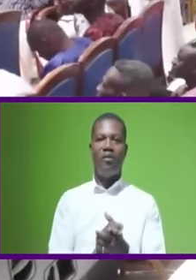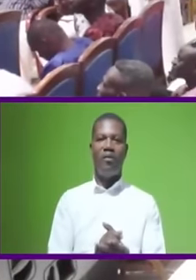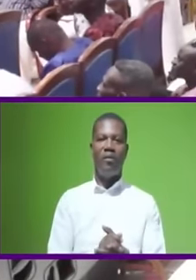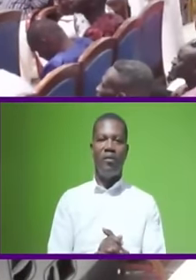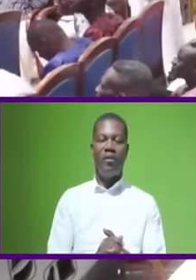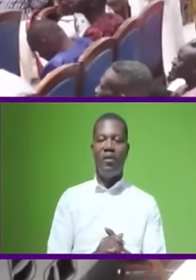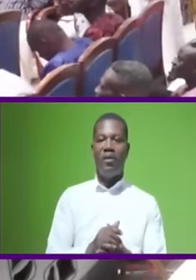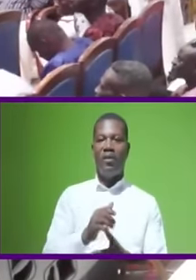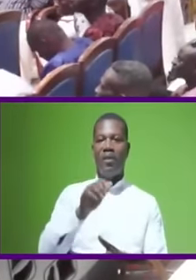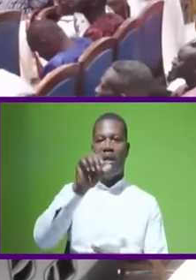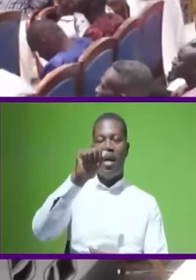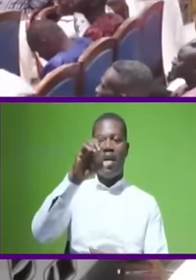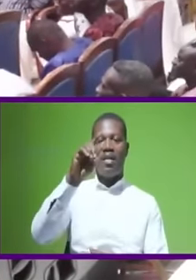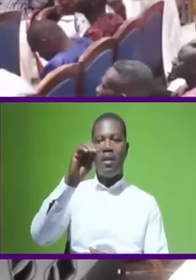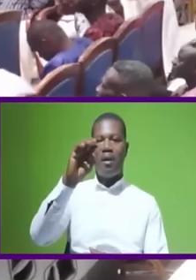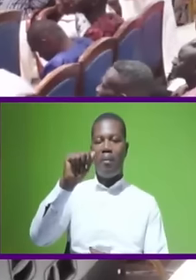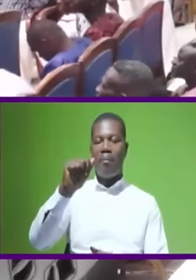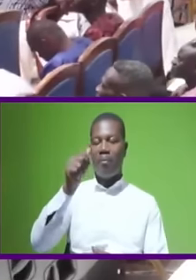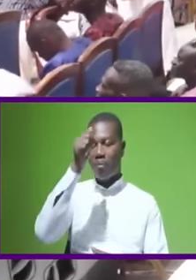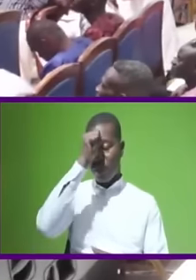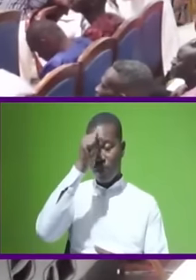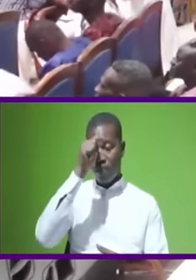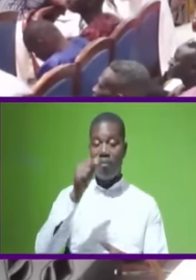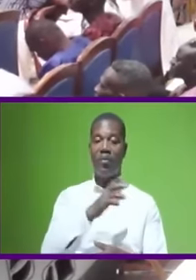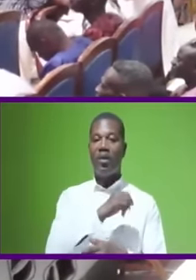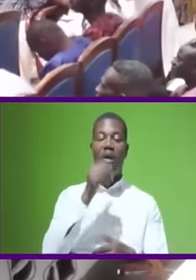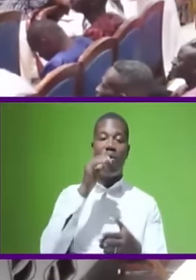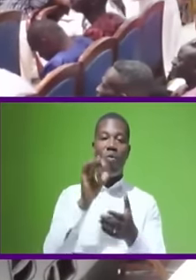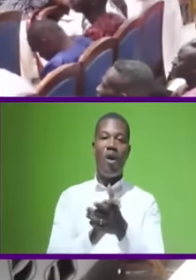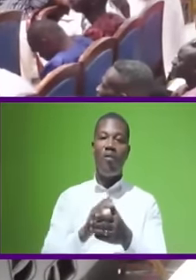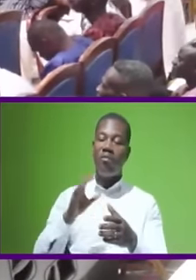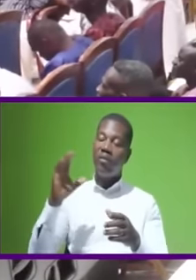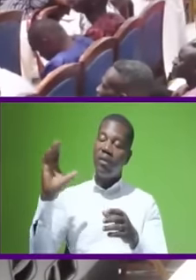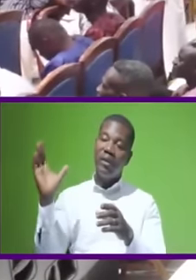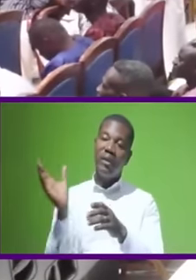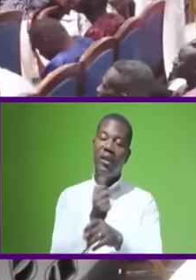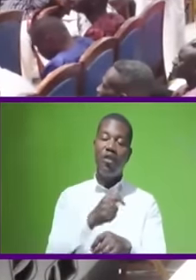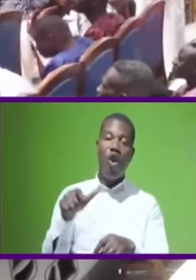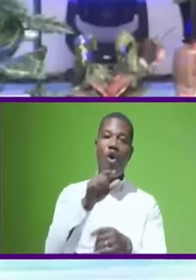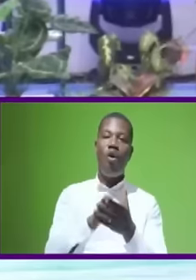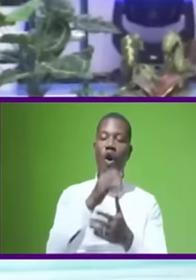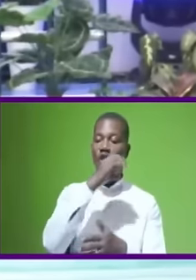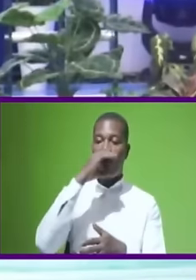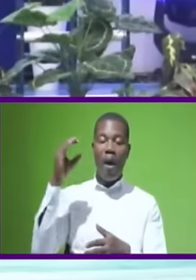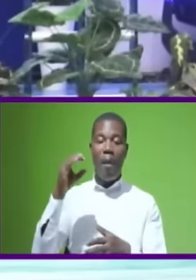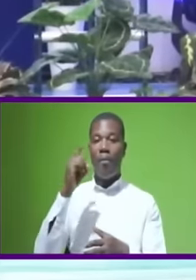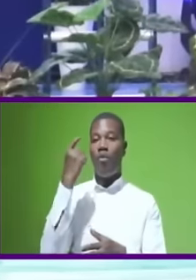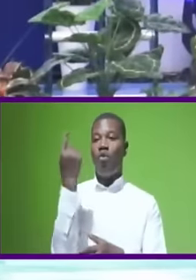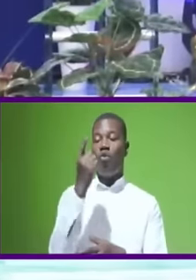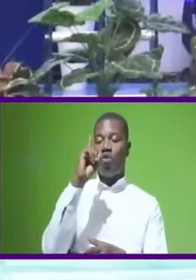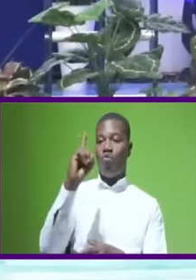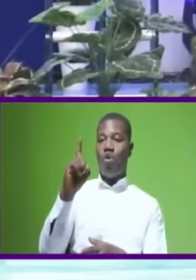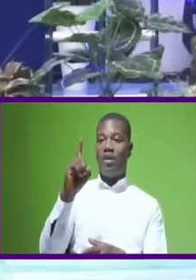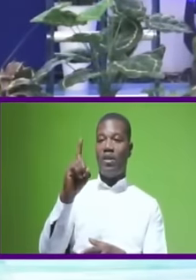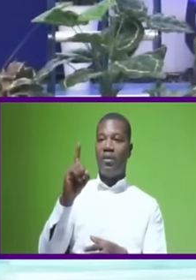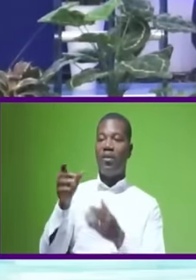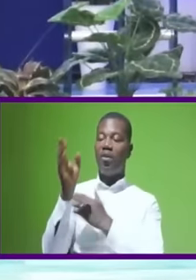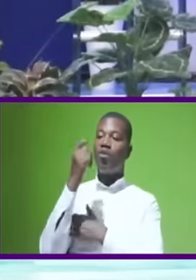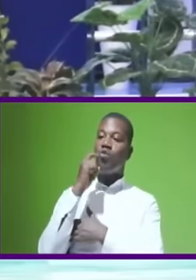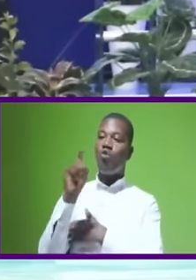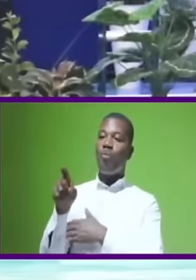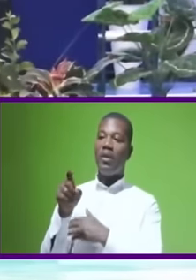Adam nene yerefa tudo ni munye menyina ba ko peno nya mesmo nko afi ade ache